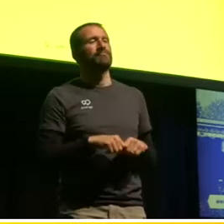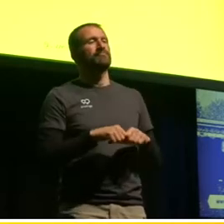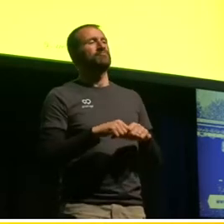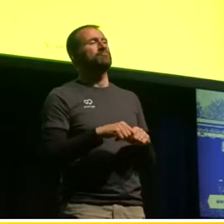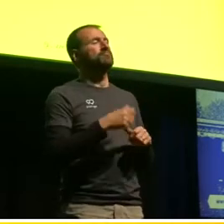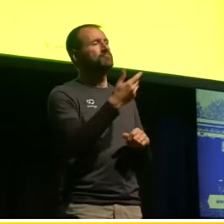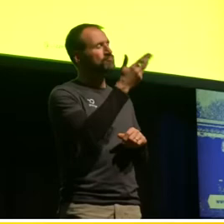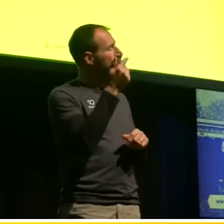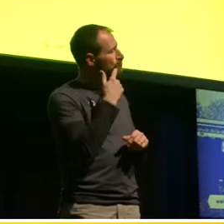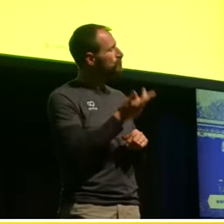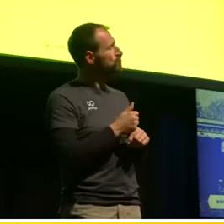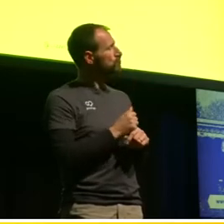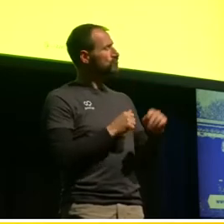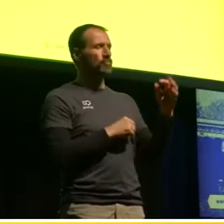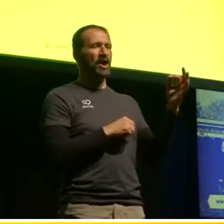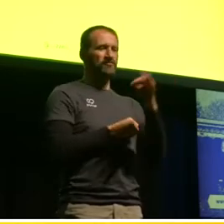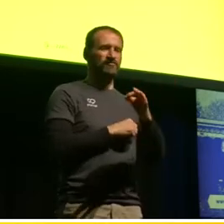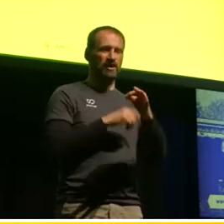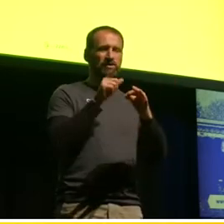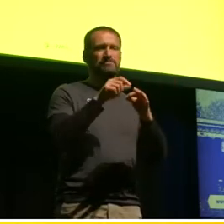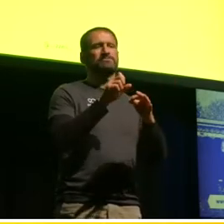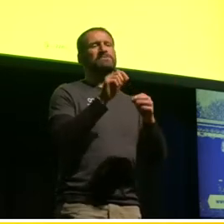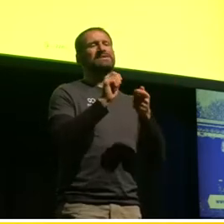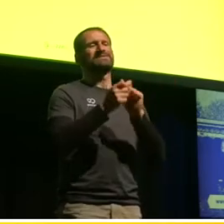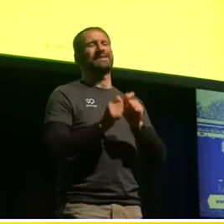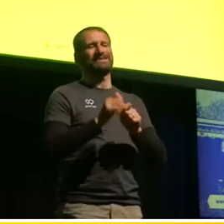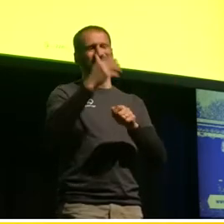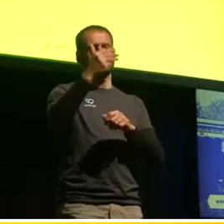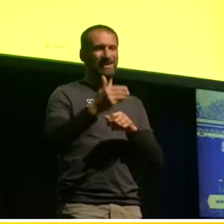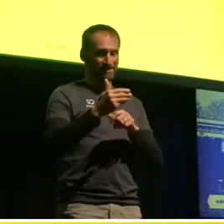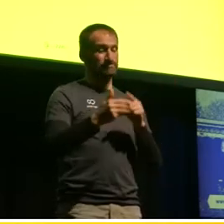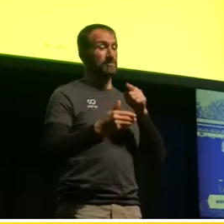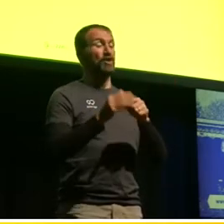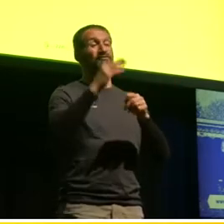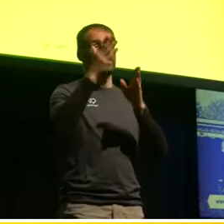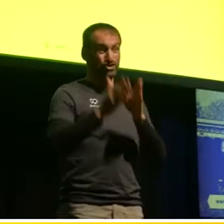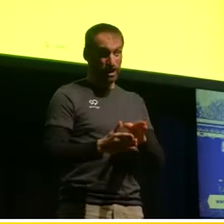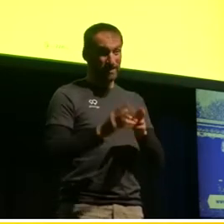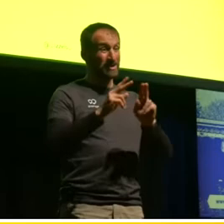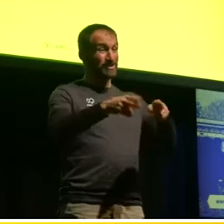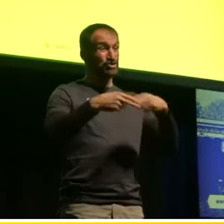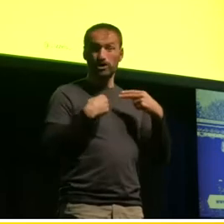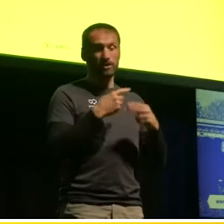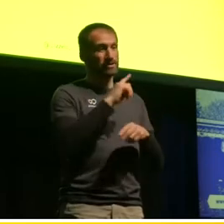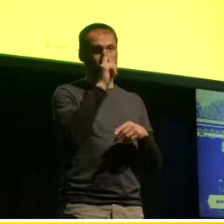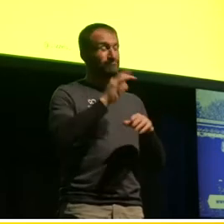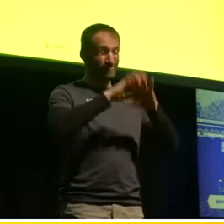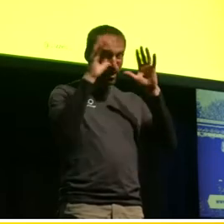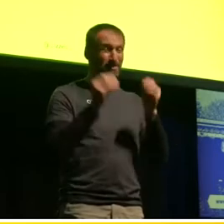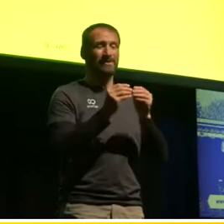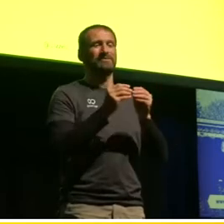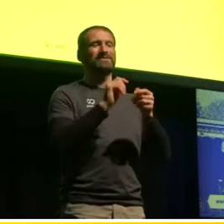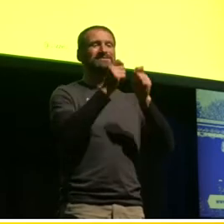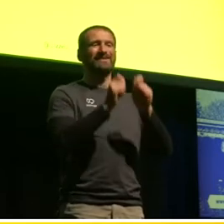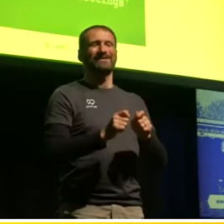settings page. He's going to the server, and you don't turn back the complete settings page. You just give back the App